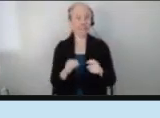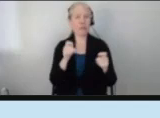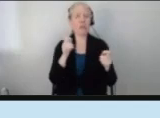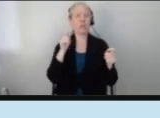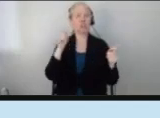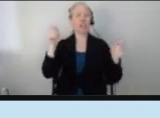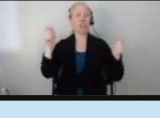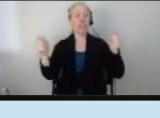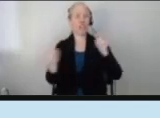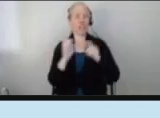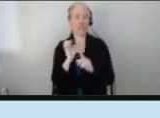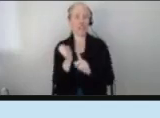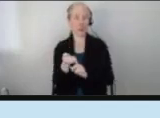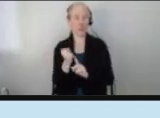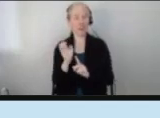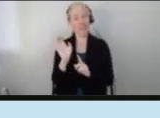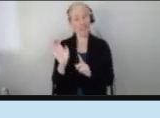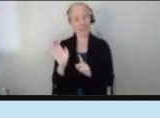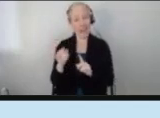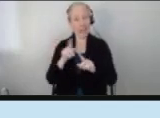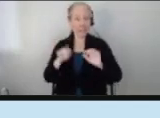in our regular day-to-day work?